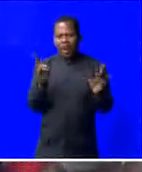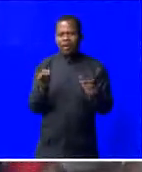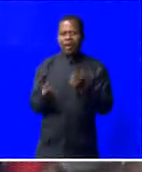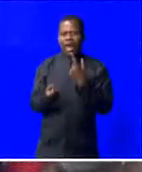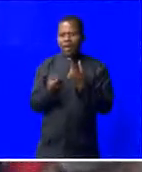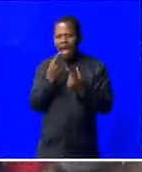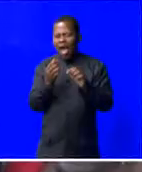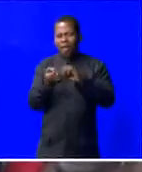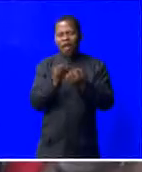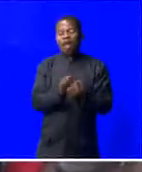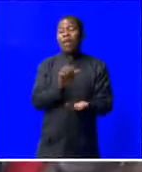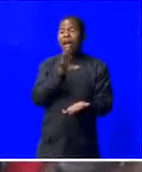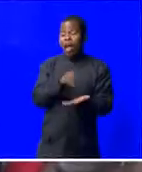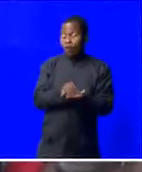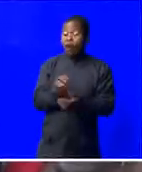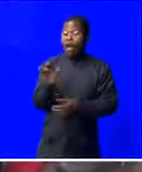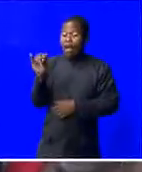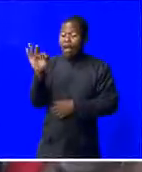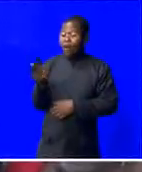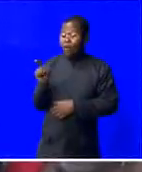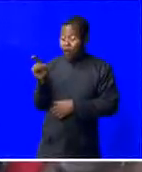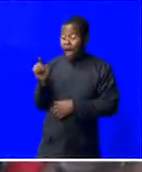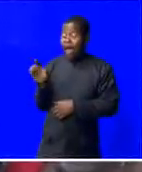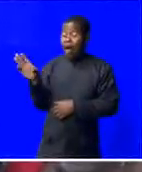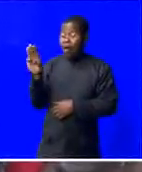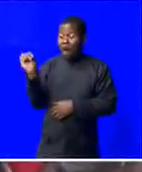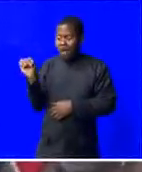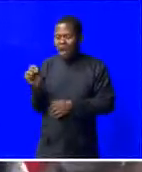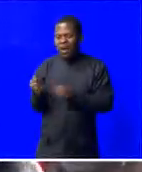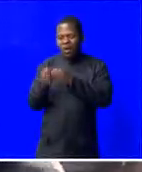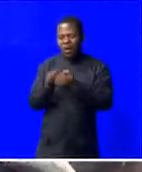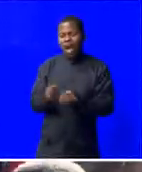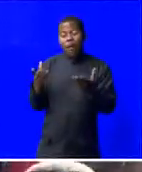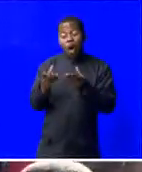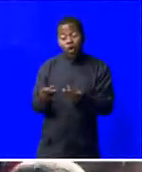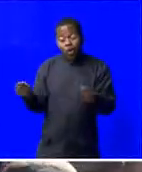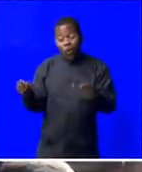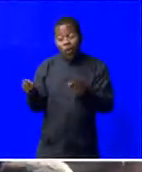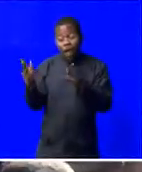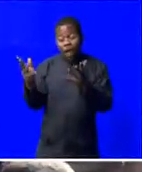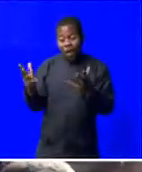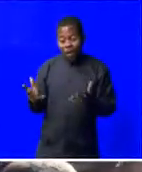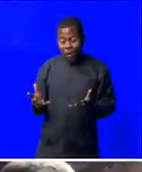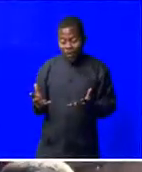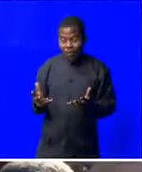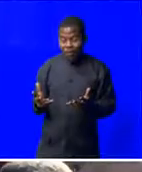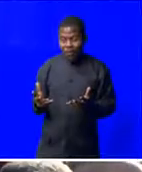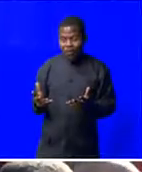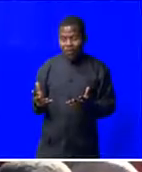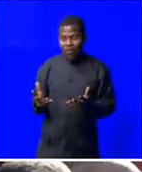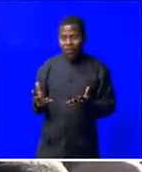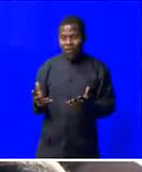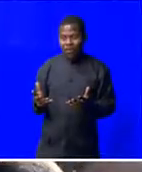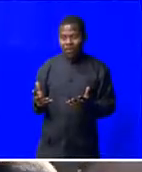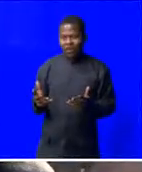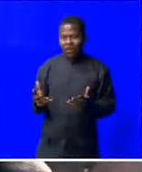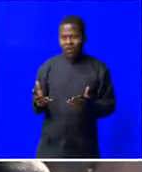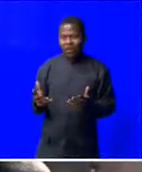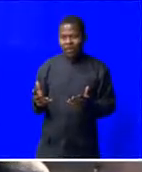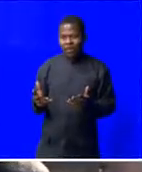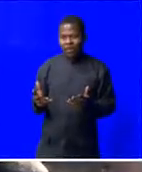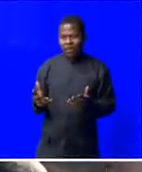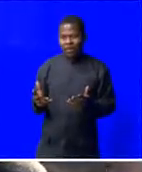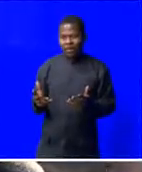to be the Prime Minister, how would you ensure these problems are addressed, Mr. Neal